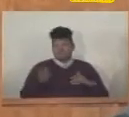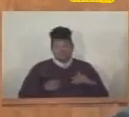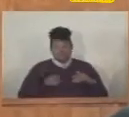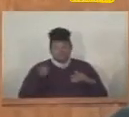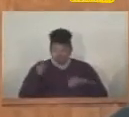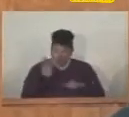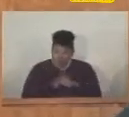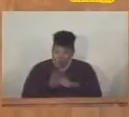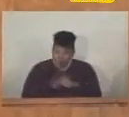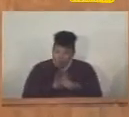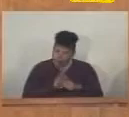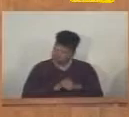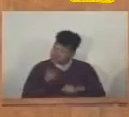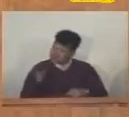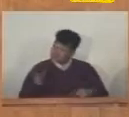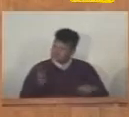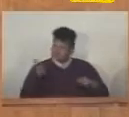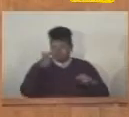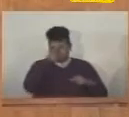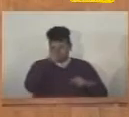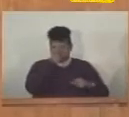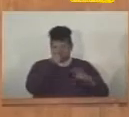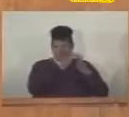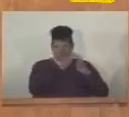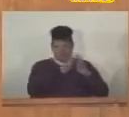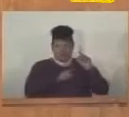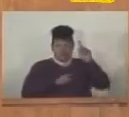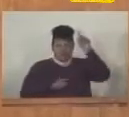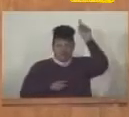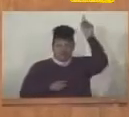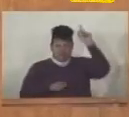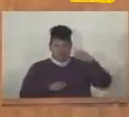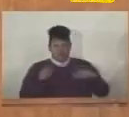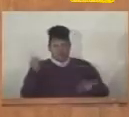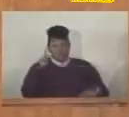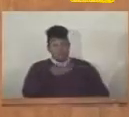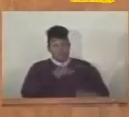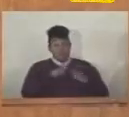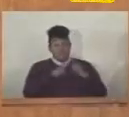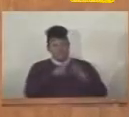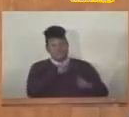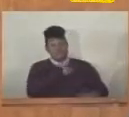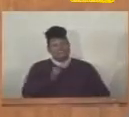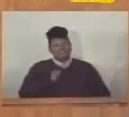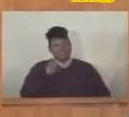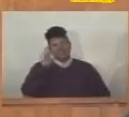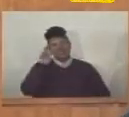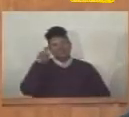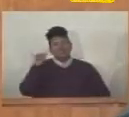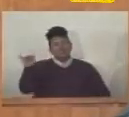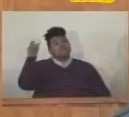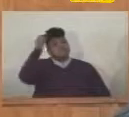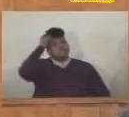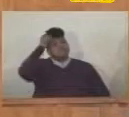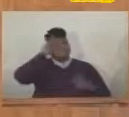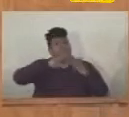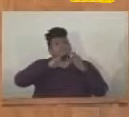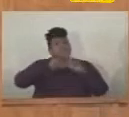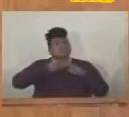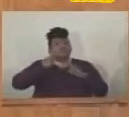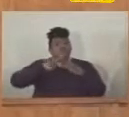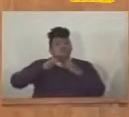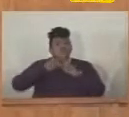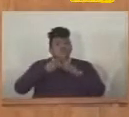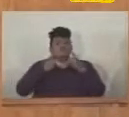forewarned? Didn't you see the numbers? Oh, where's my friend, Senator Webby? because he understands numbers. The